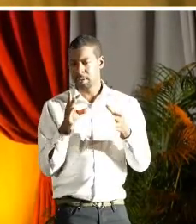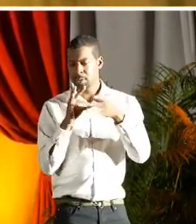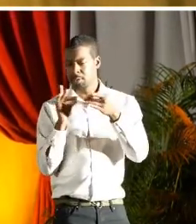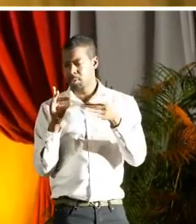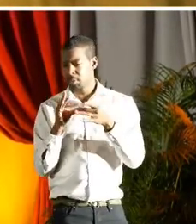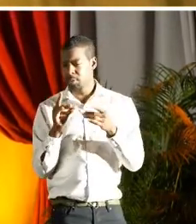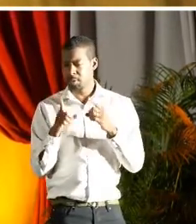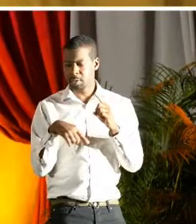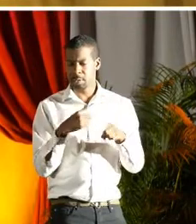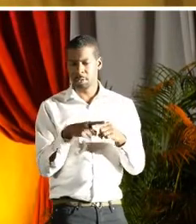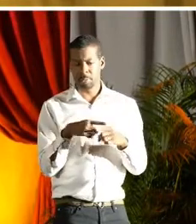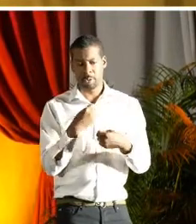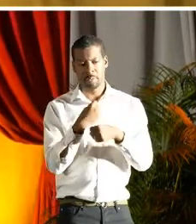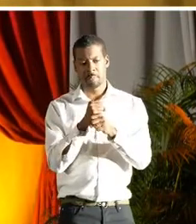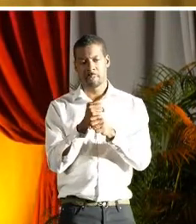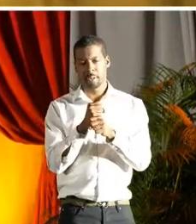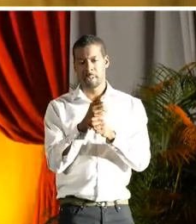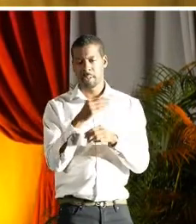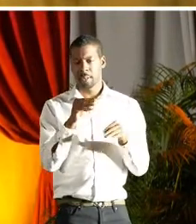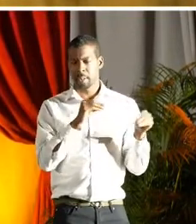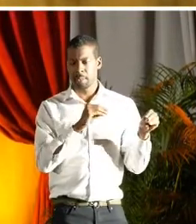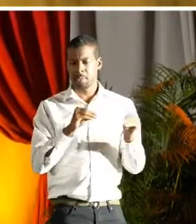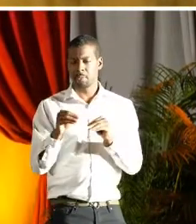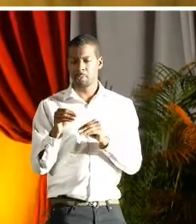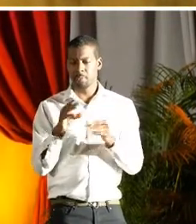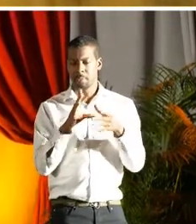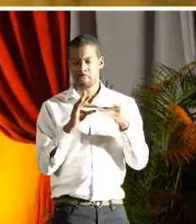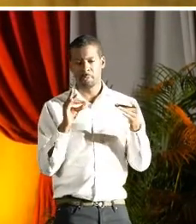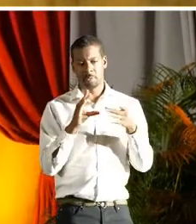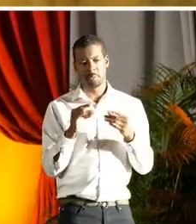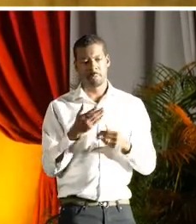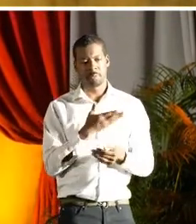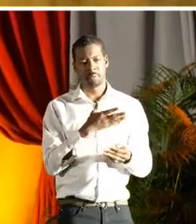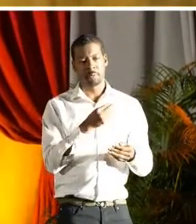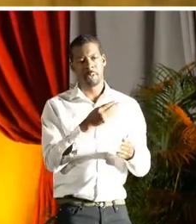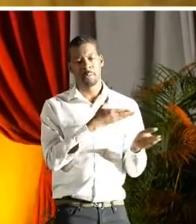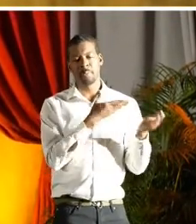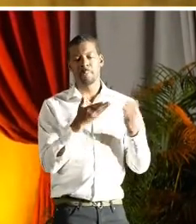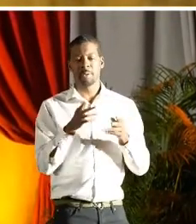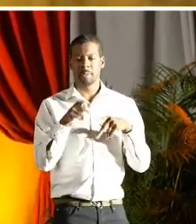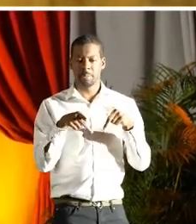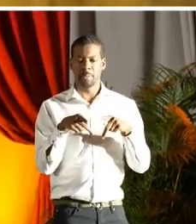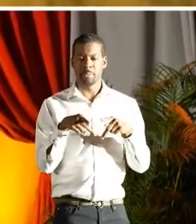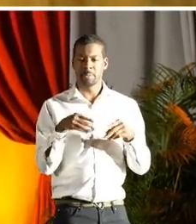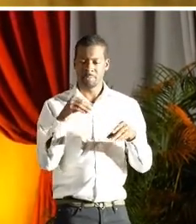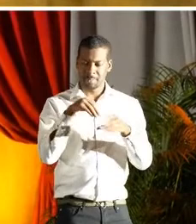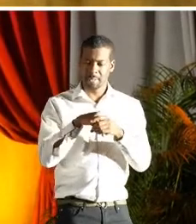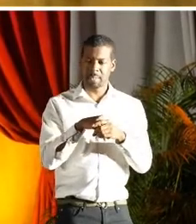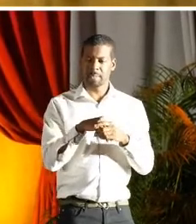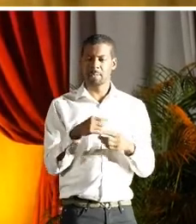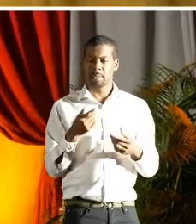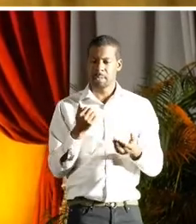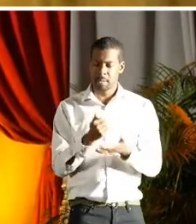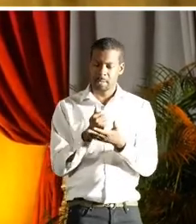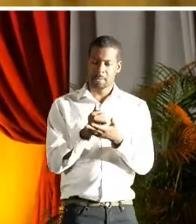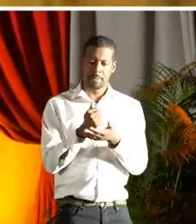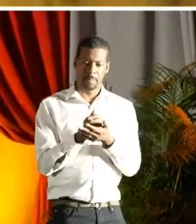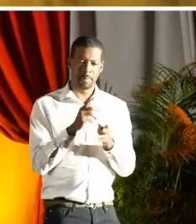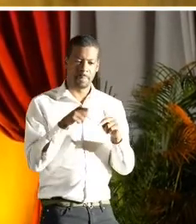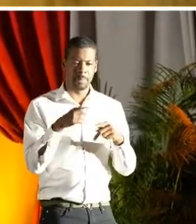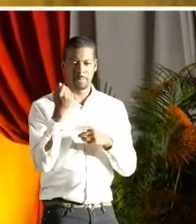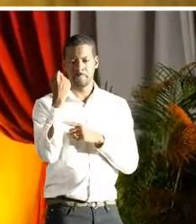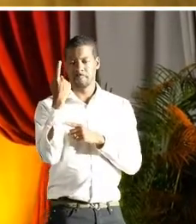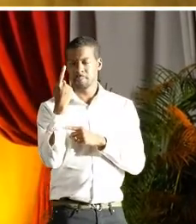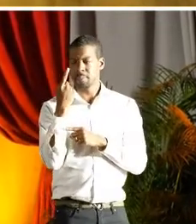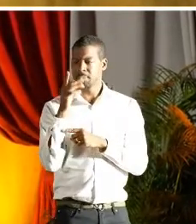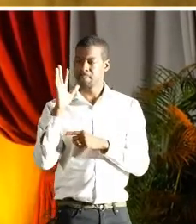about creating and moving a story, about bringing people into a movement, about helping people